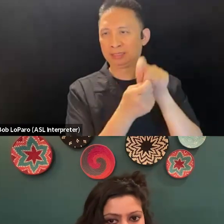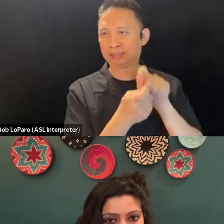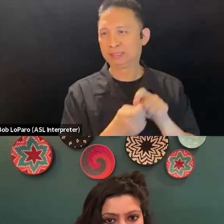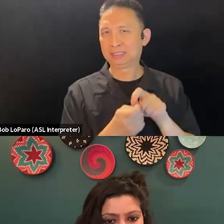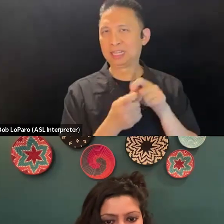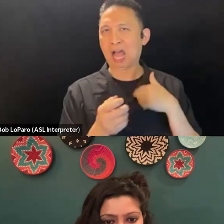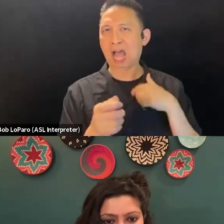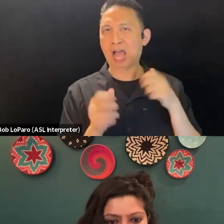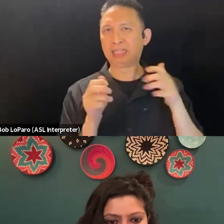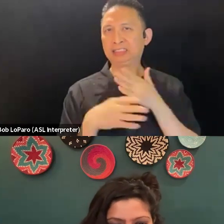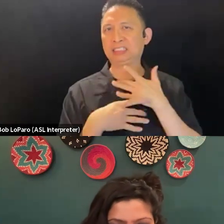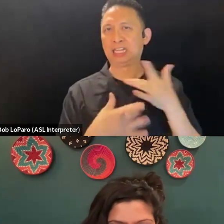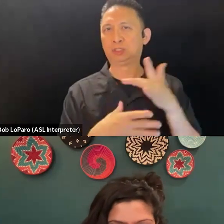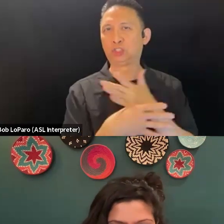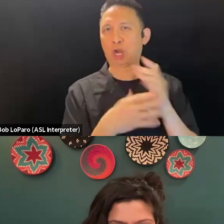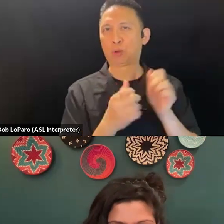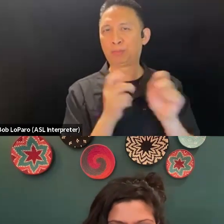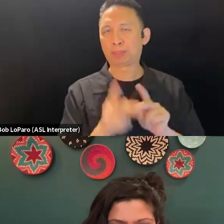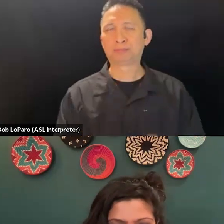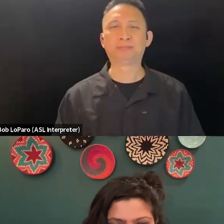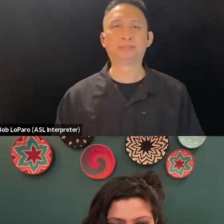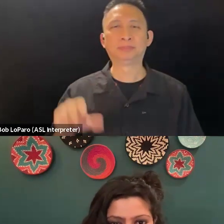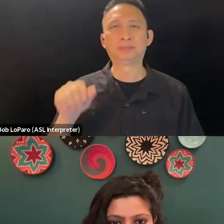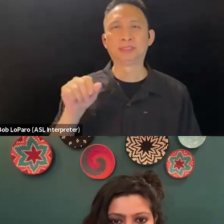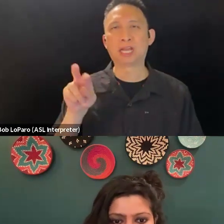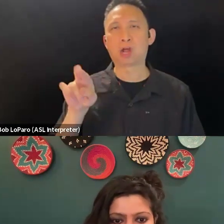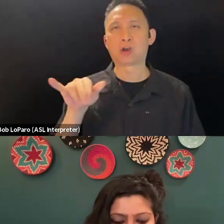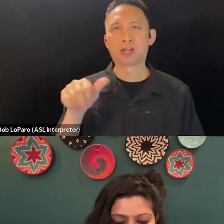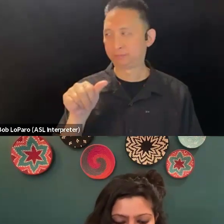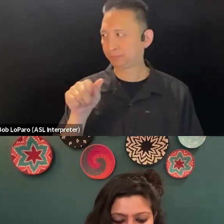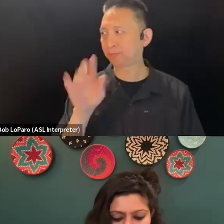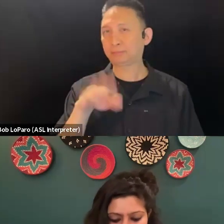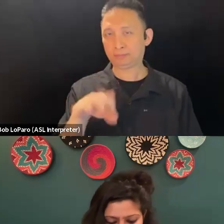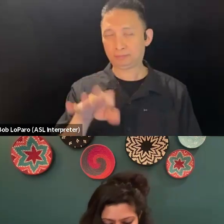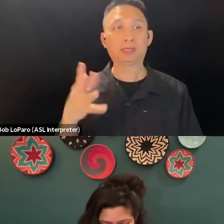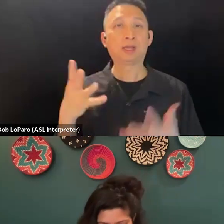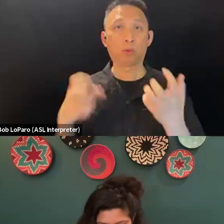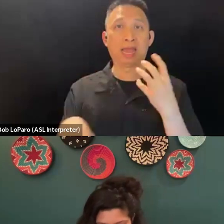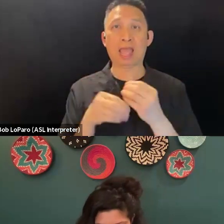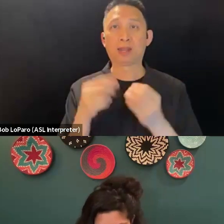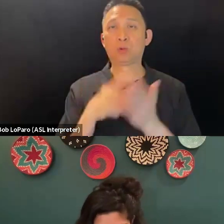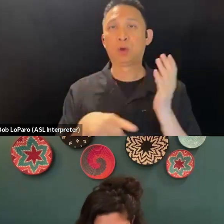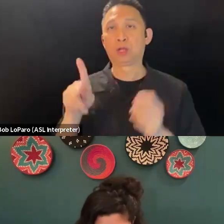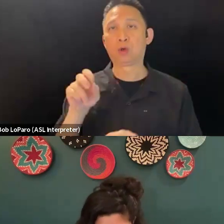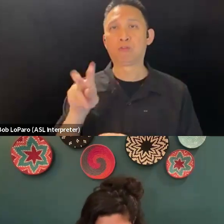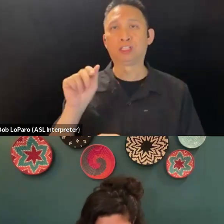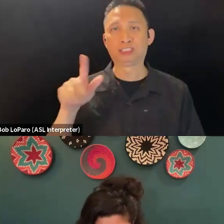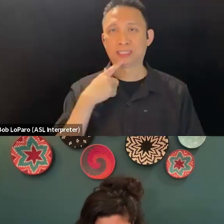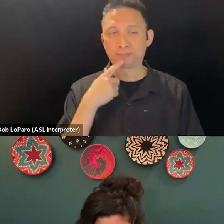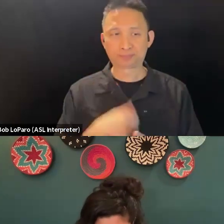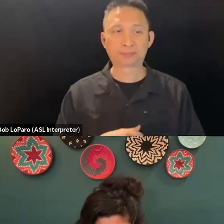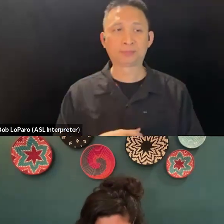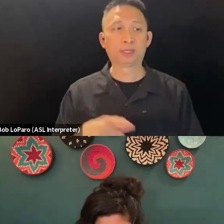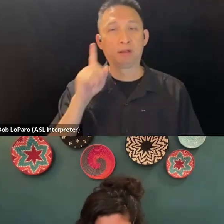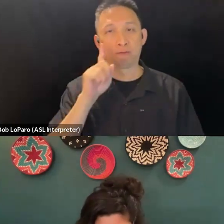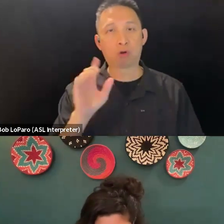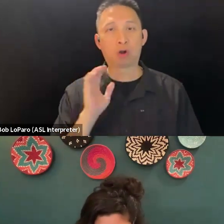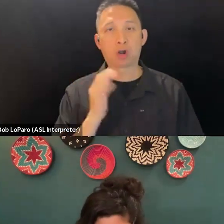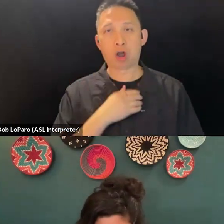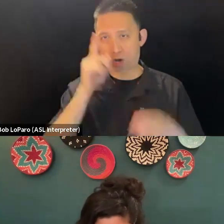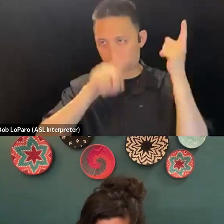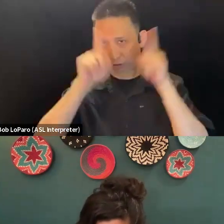Arya? What is the social, why is the Oh, social why is the considered social a a burden? burden? Oh, I just about that. What I think